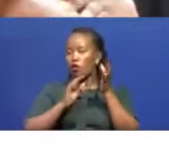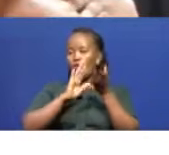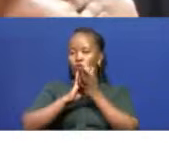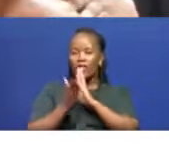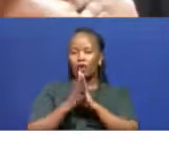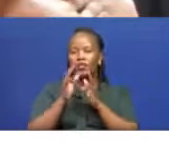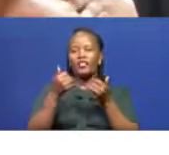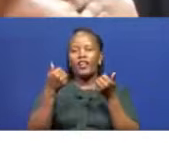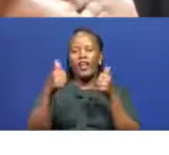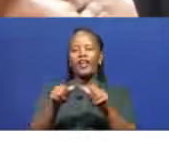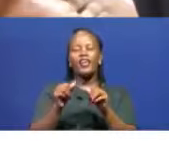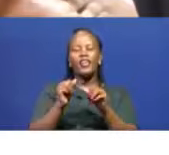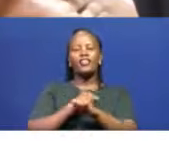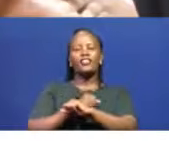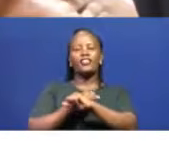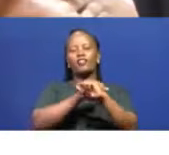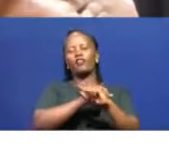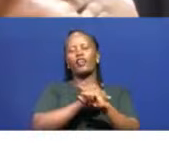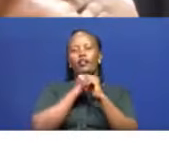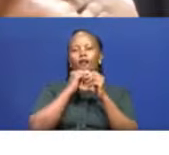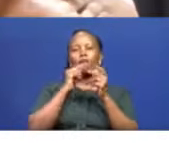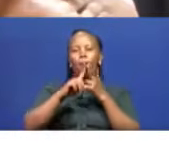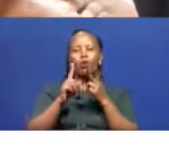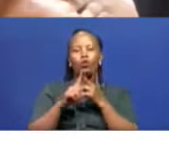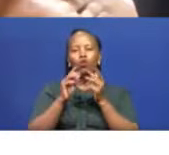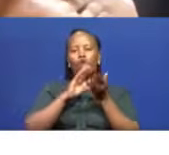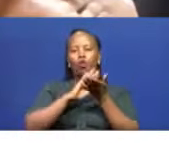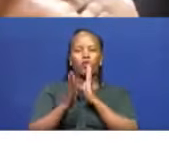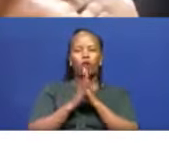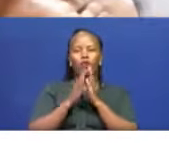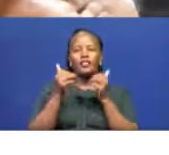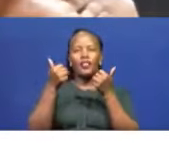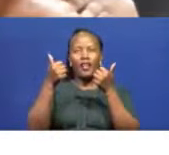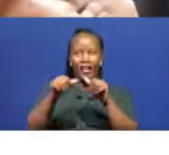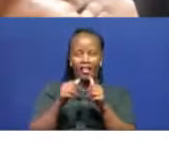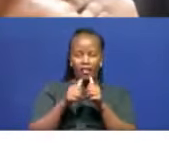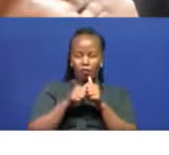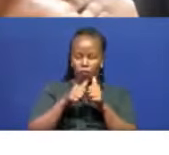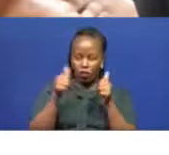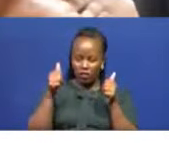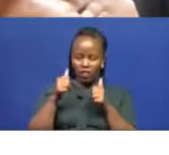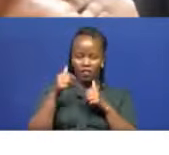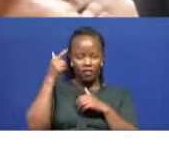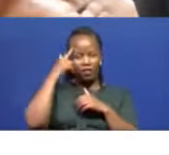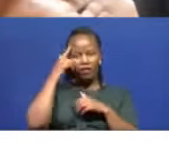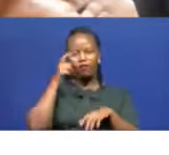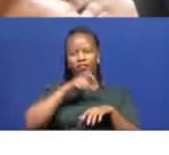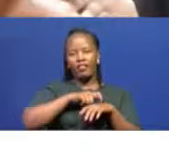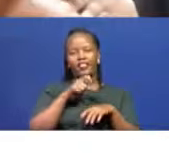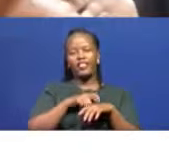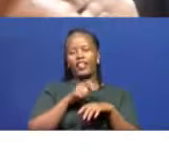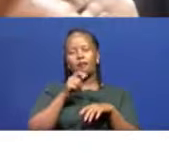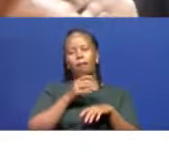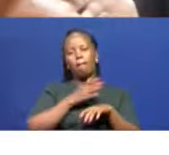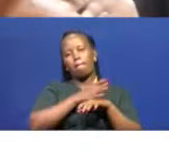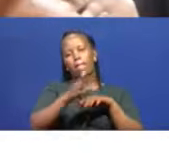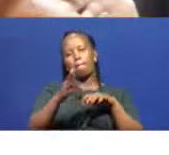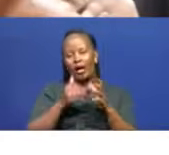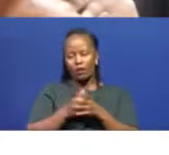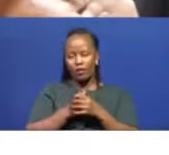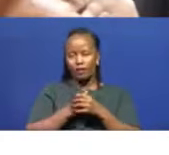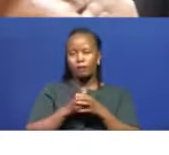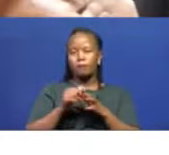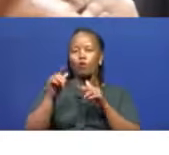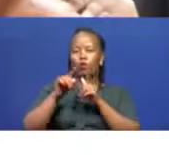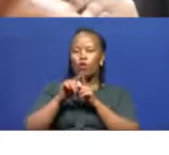procedural safeguards and by improperly treating the proceedings as time-bound.